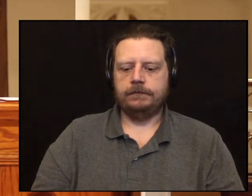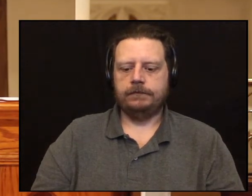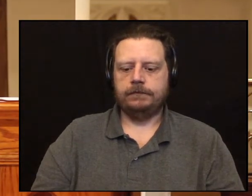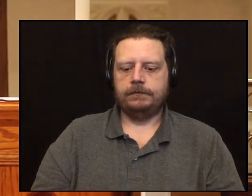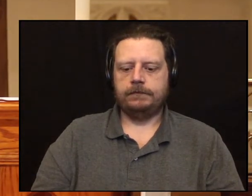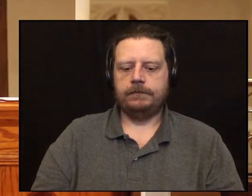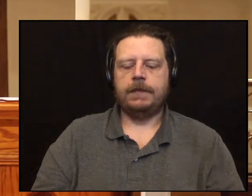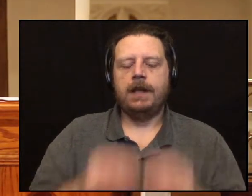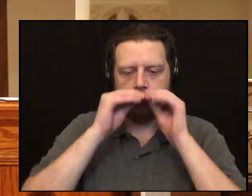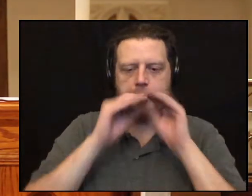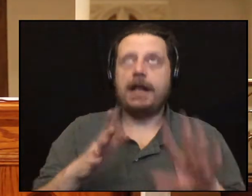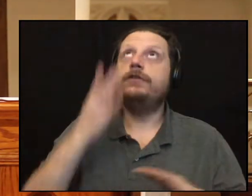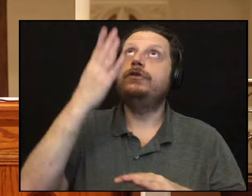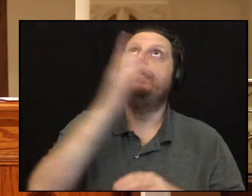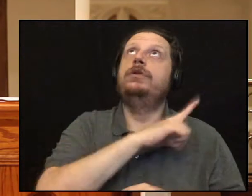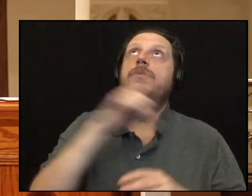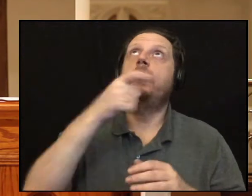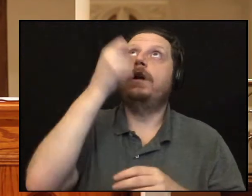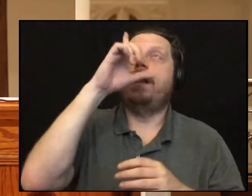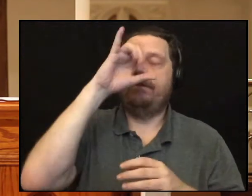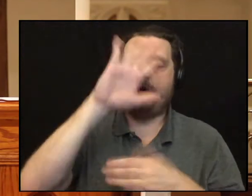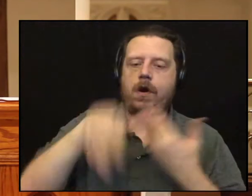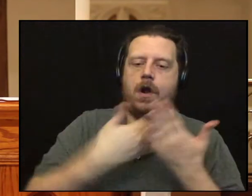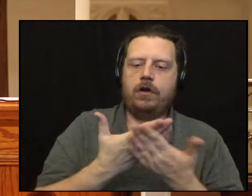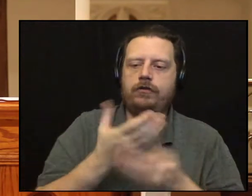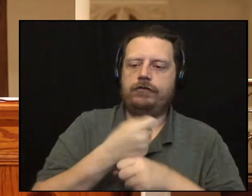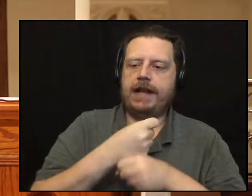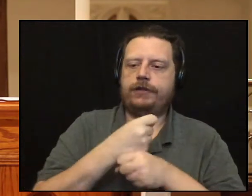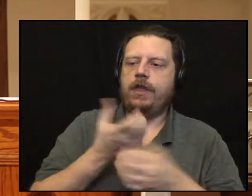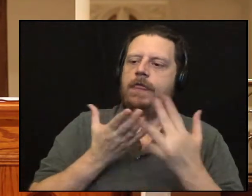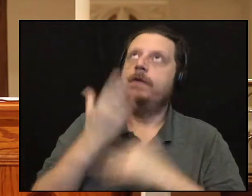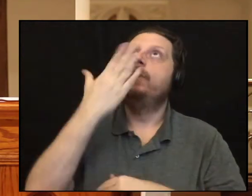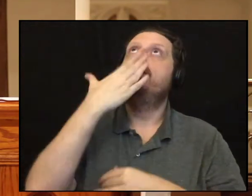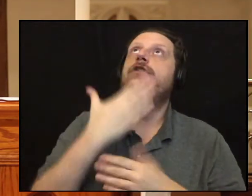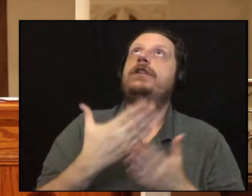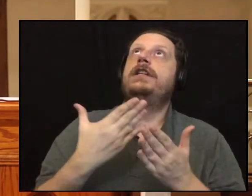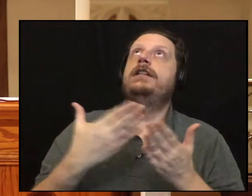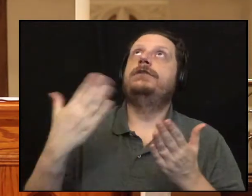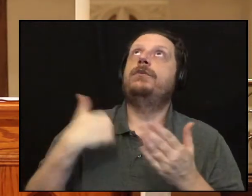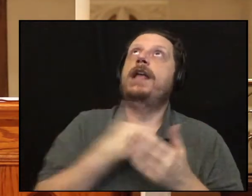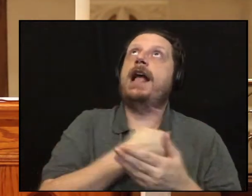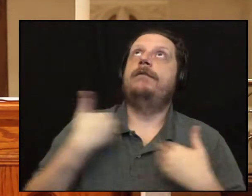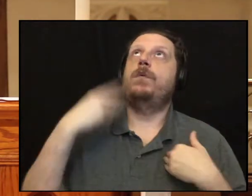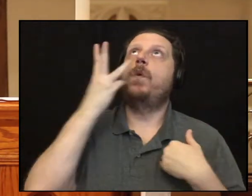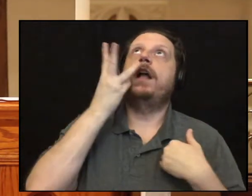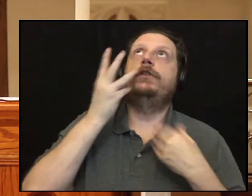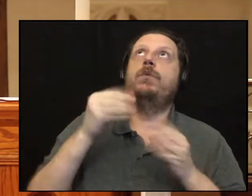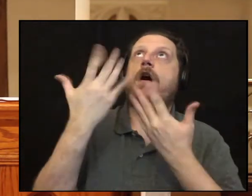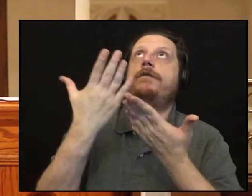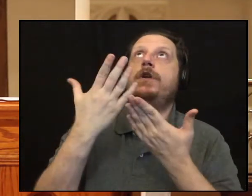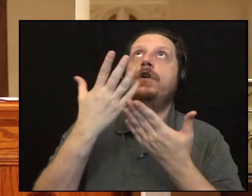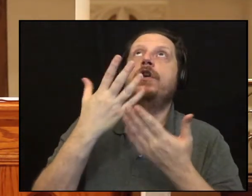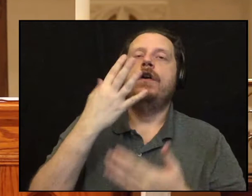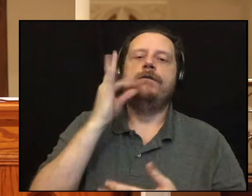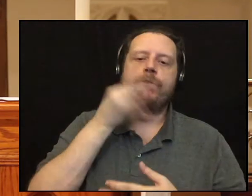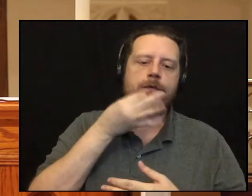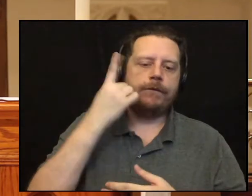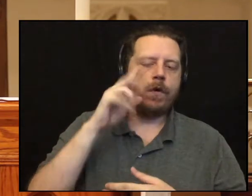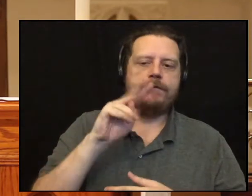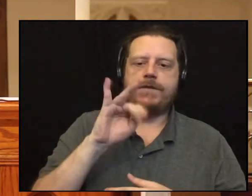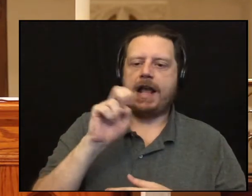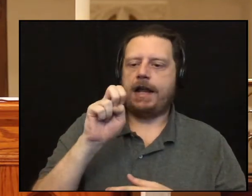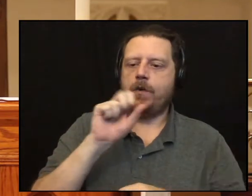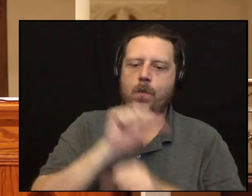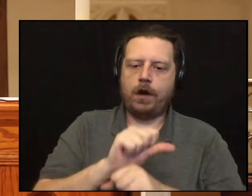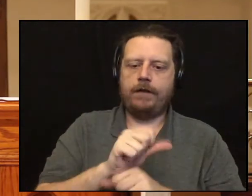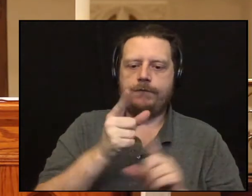Blessed are you, Lord God of all creation. Through your goodness we have this wine to offer, fruit of the vine and work of human